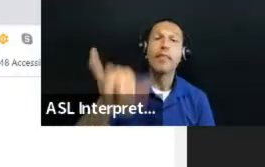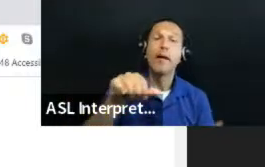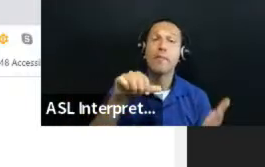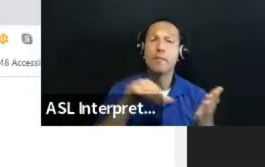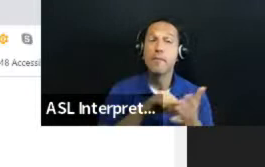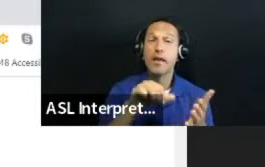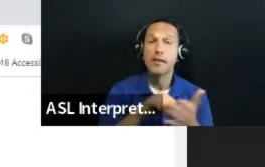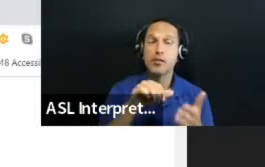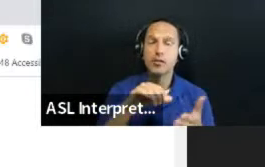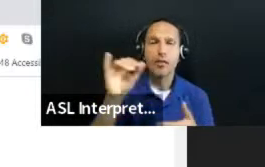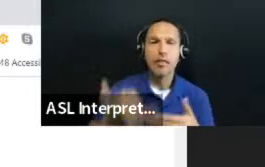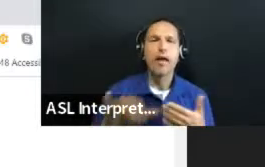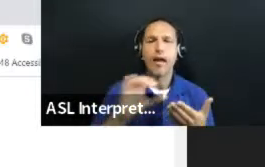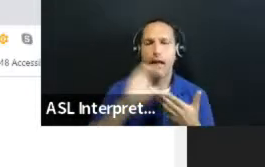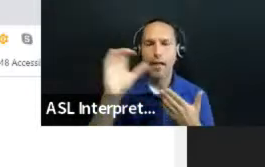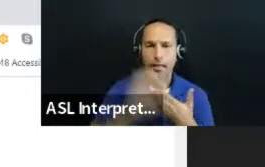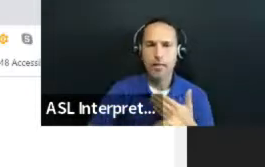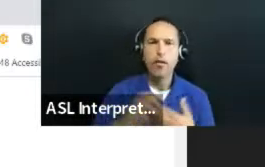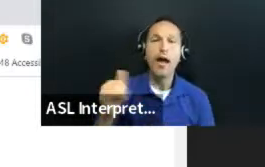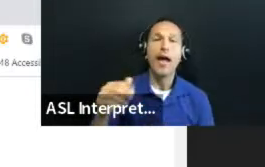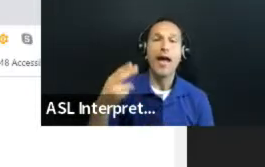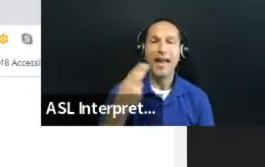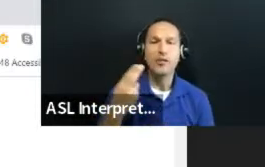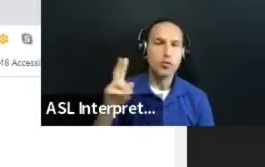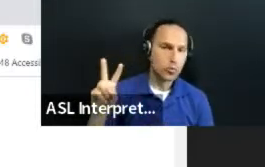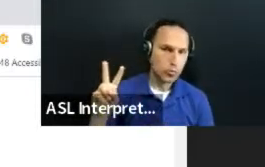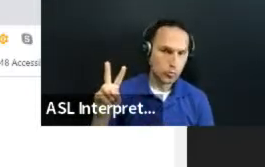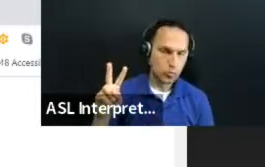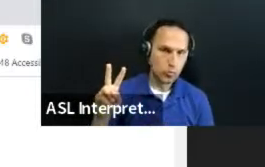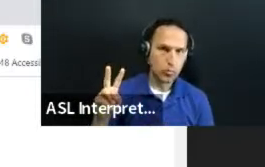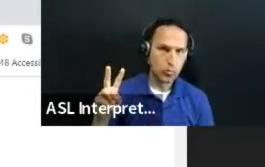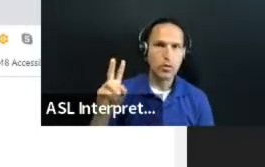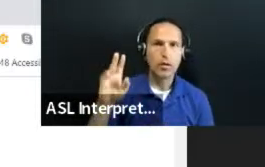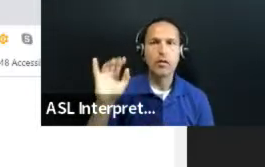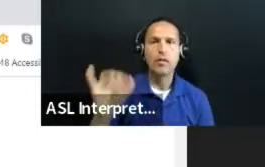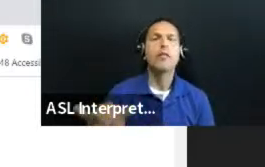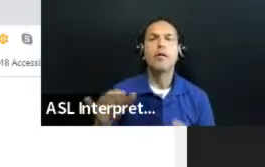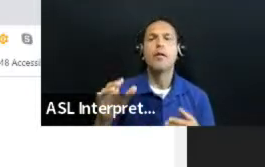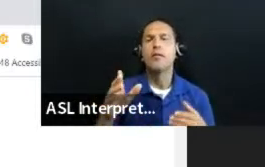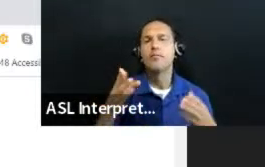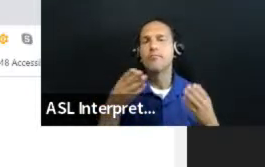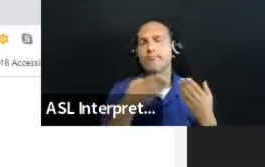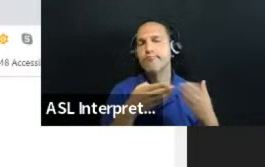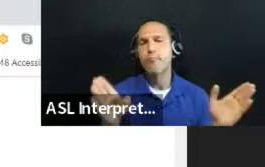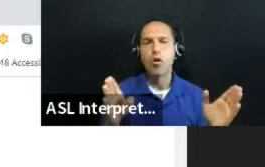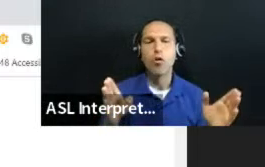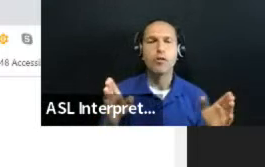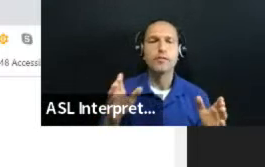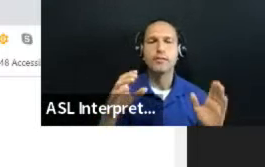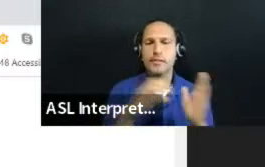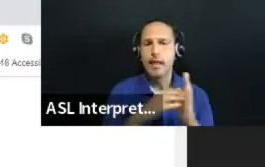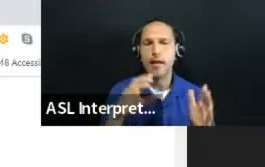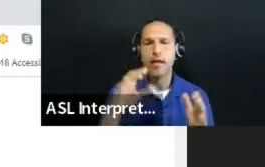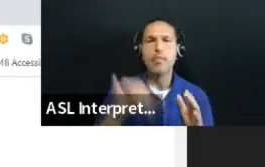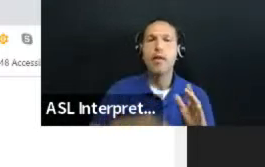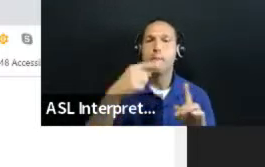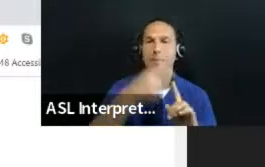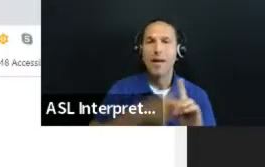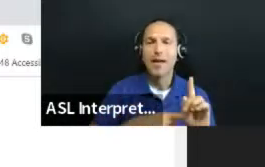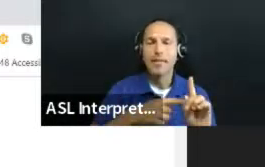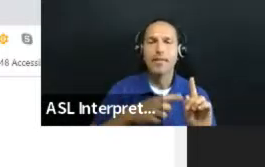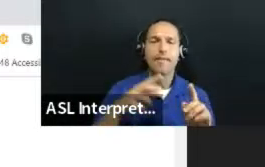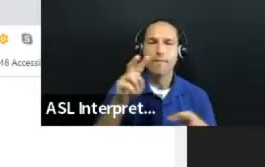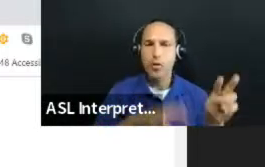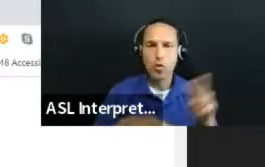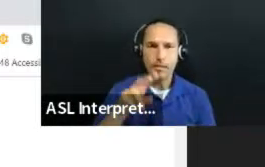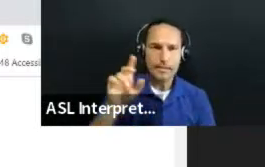calendar. And then H2 is broad sections of a page. So the month view was December, so the H2